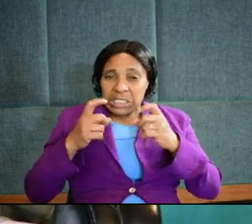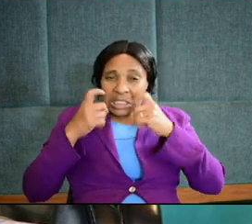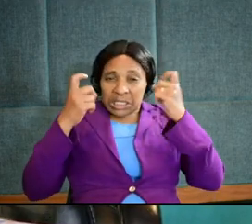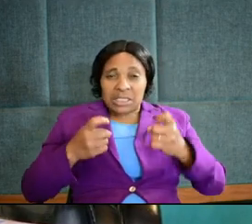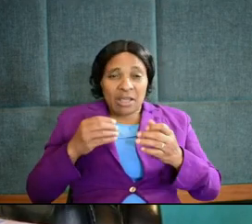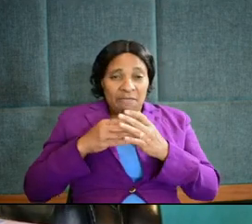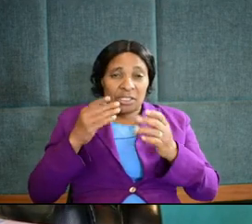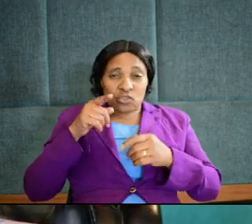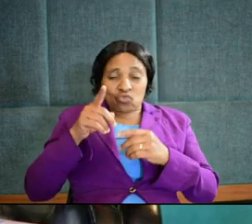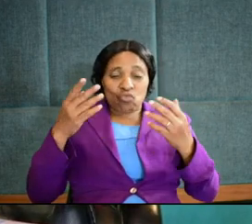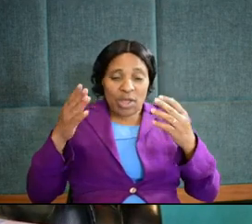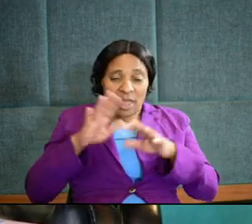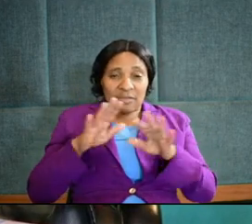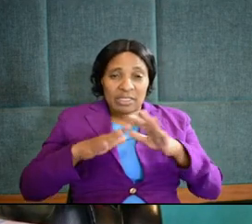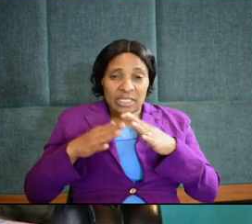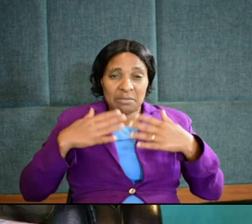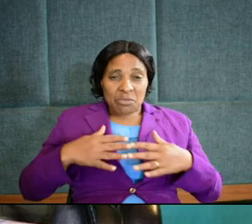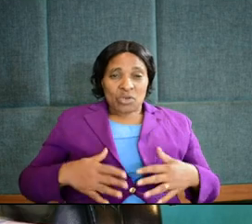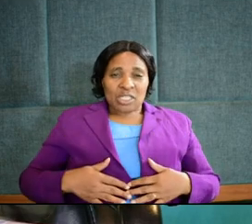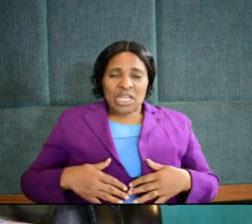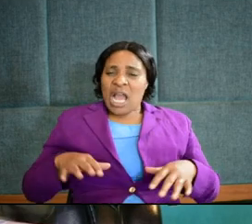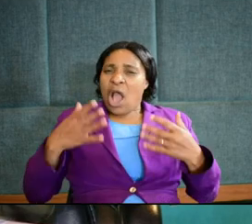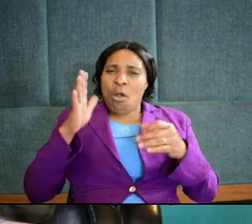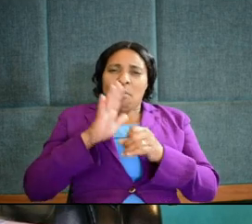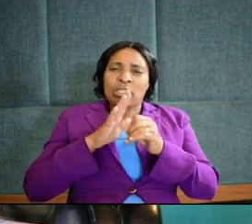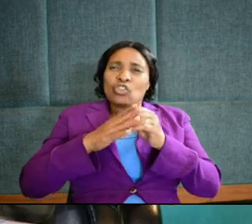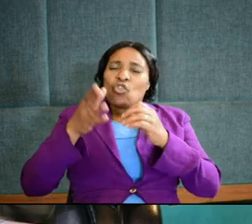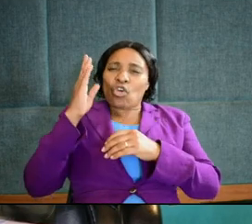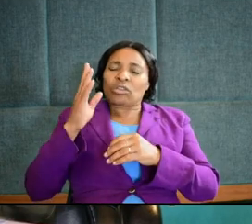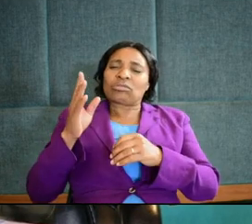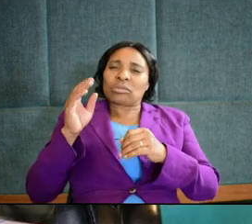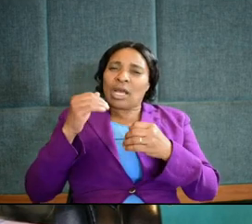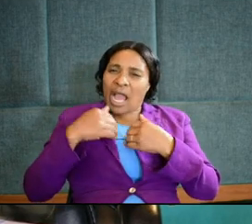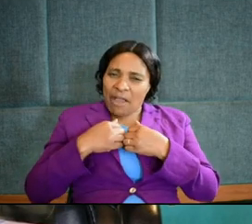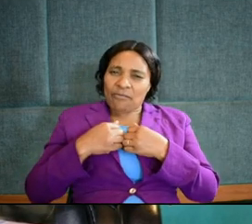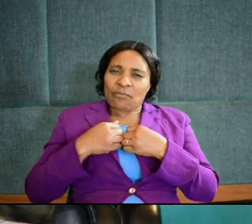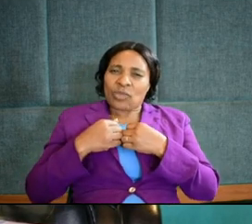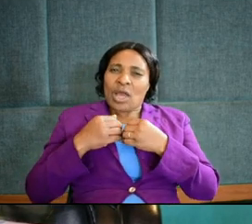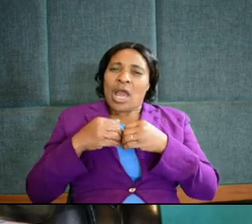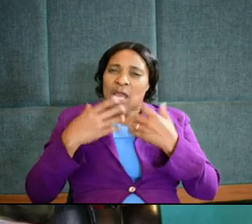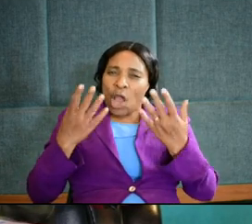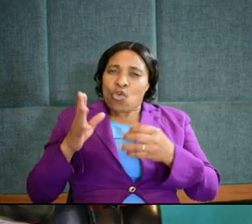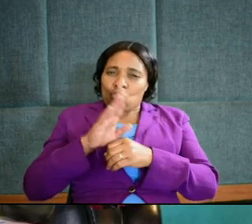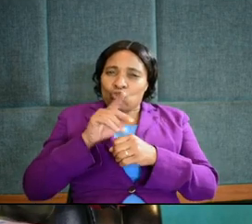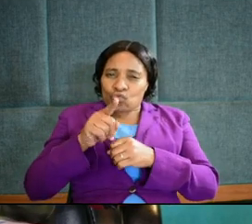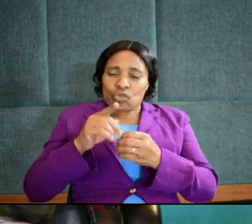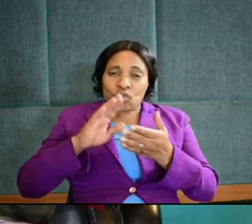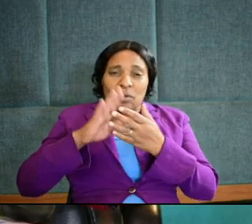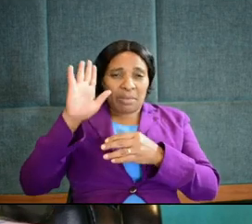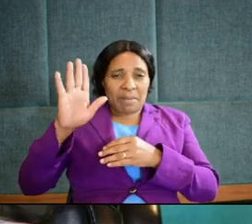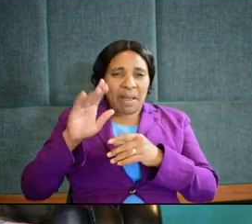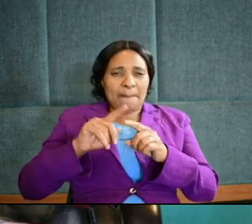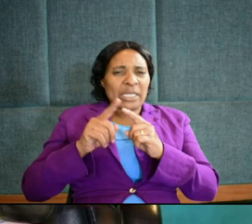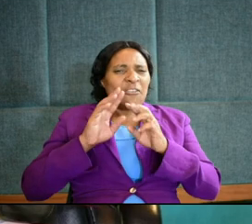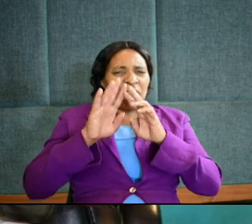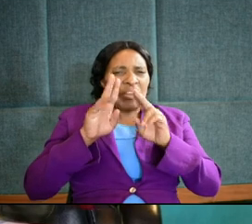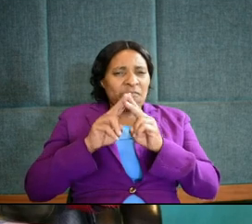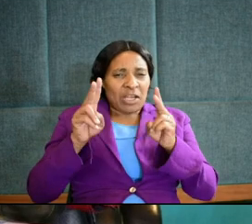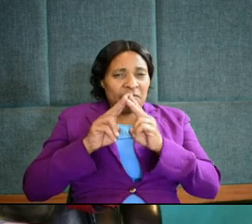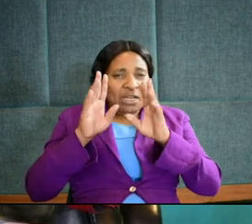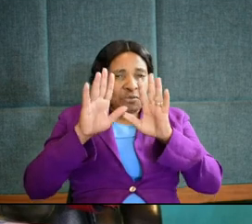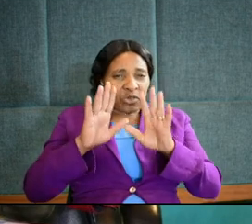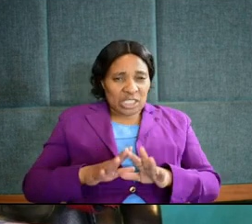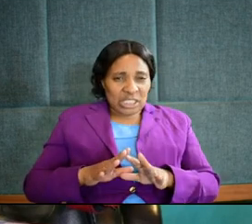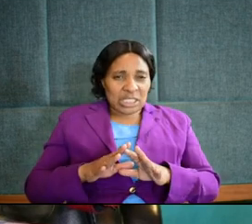And it limits how much God can bless you and how well he can use you for his glory. So it's very important for us never to